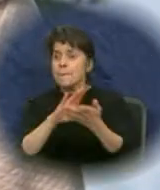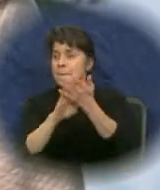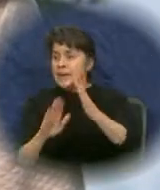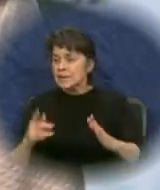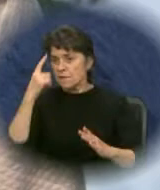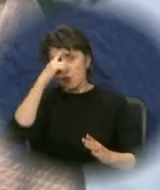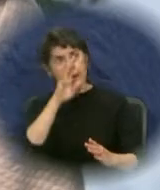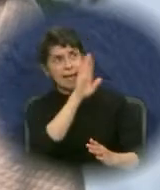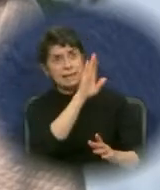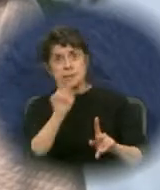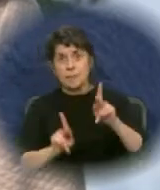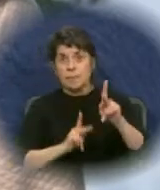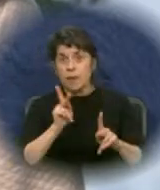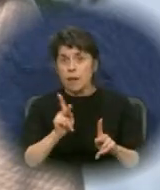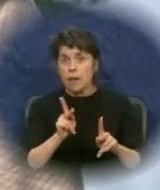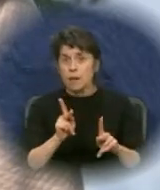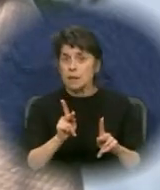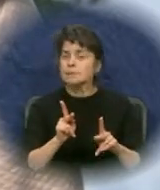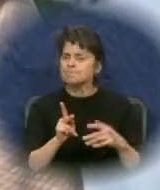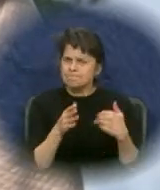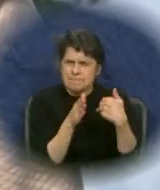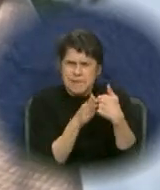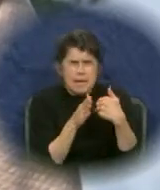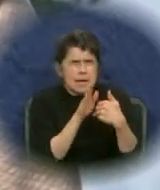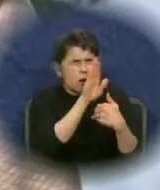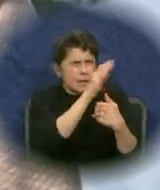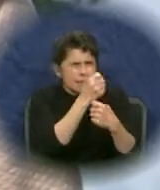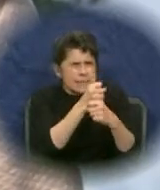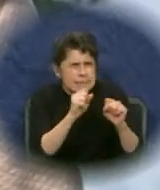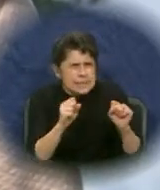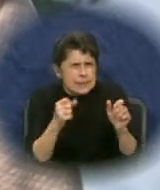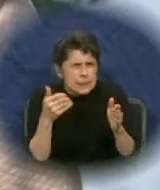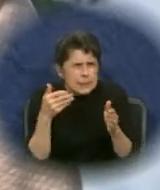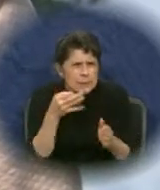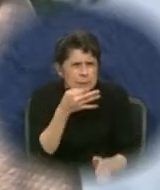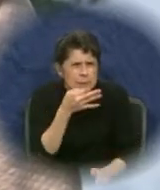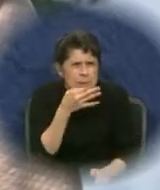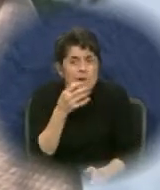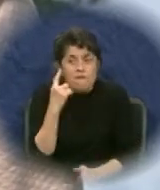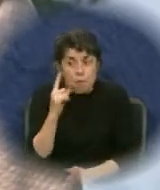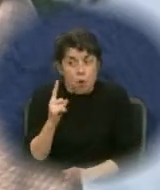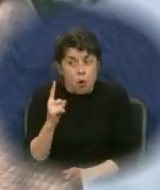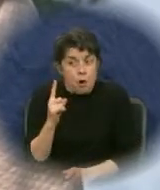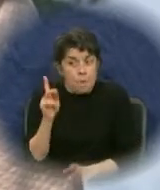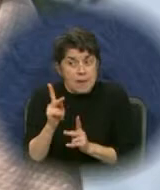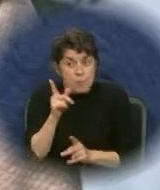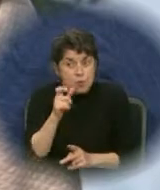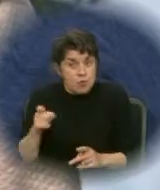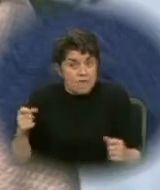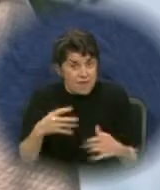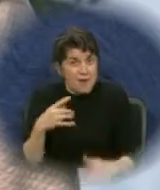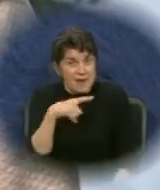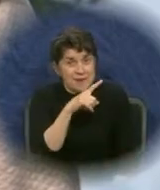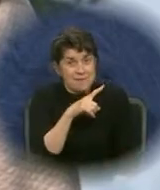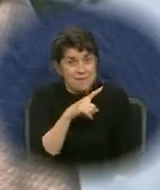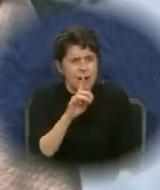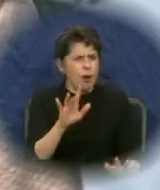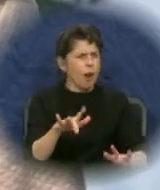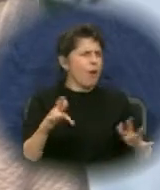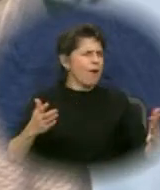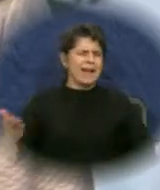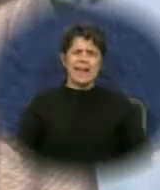people. Near indeed is his salvation to those who fear him, glory dwelling in our